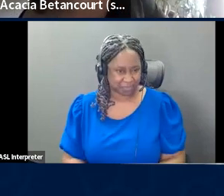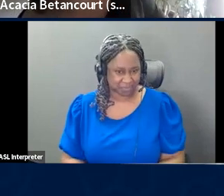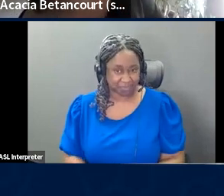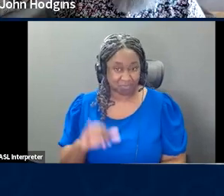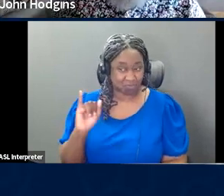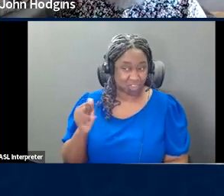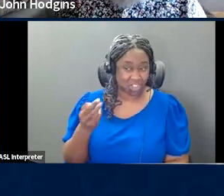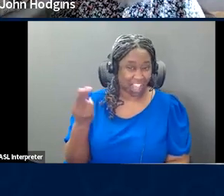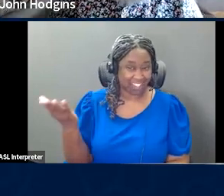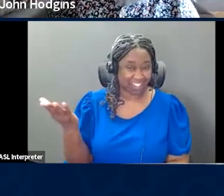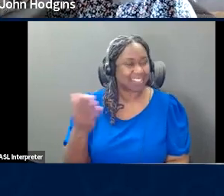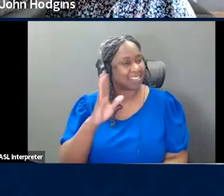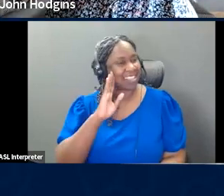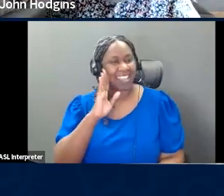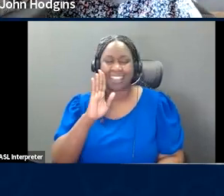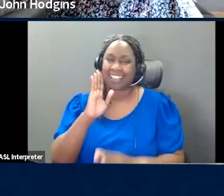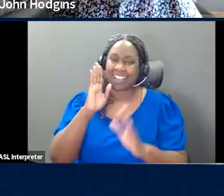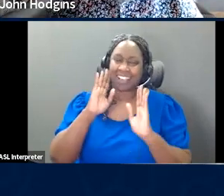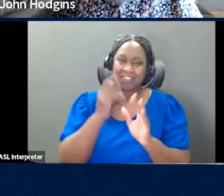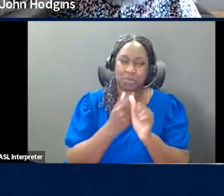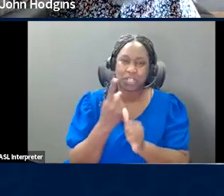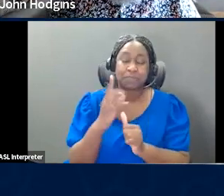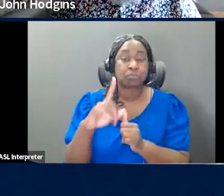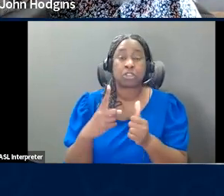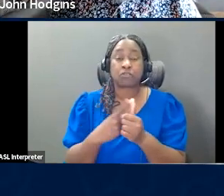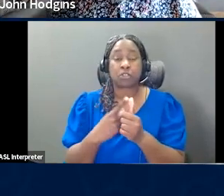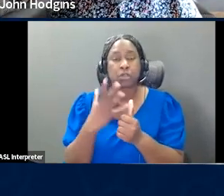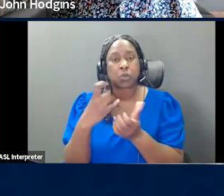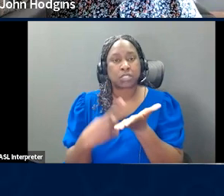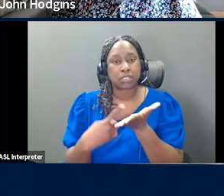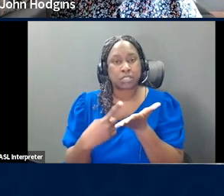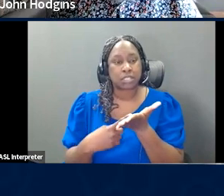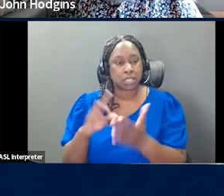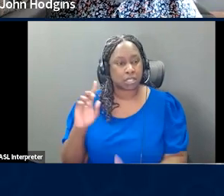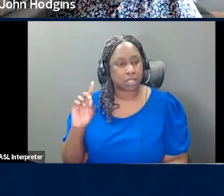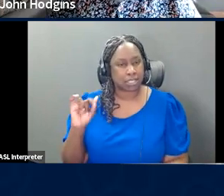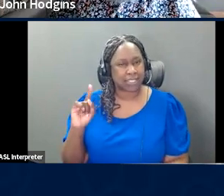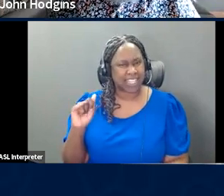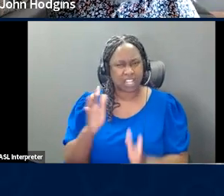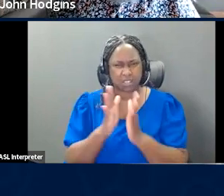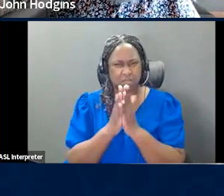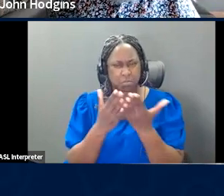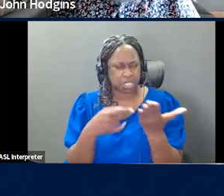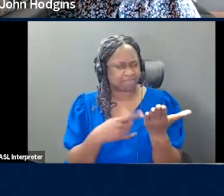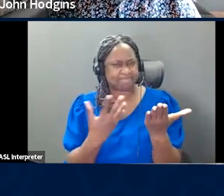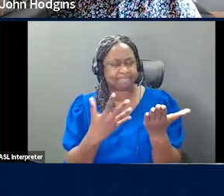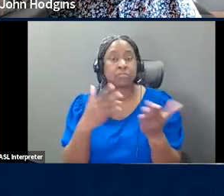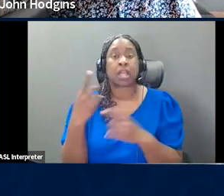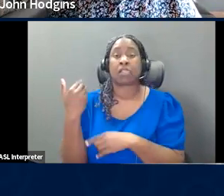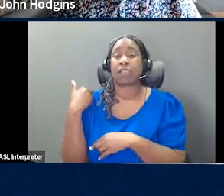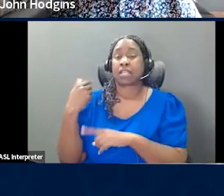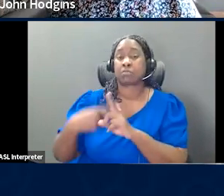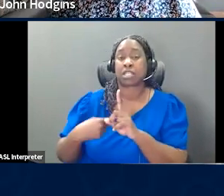John? Yay, thank you very much. Hi, everybody. So first, I just want to talk about what is the data book. Last month, the Casey Foundation published